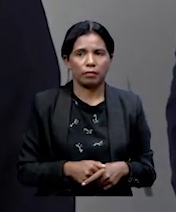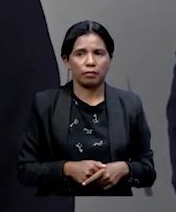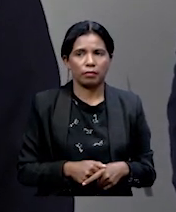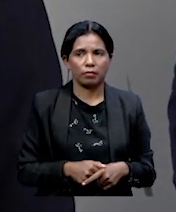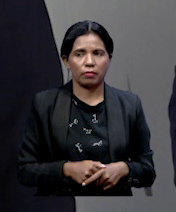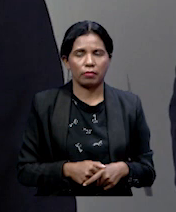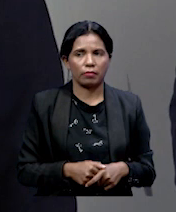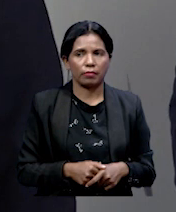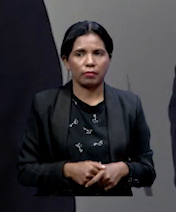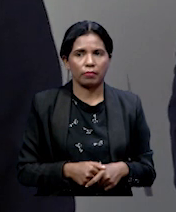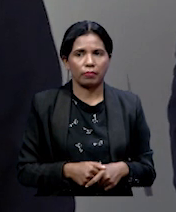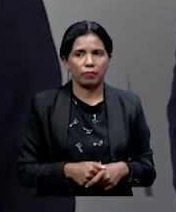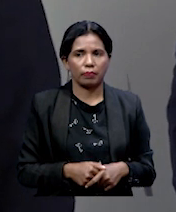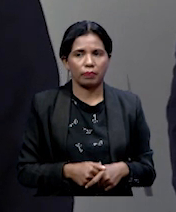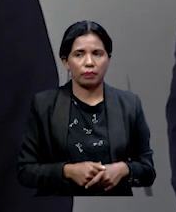this PPP